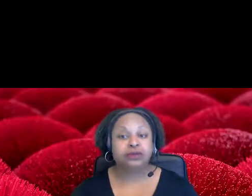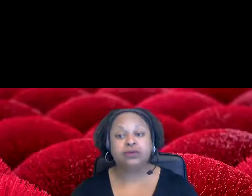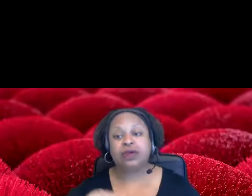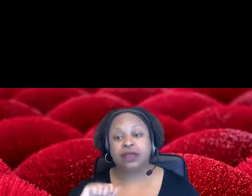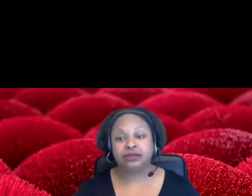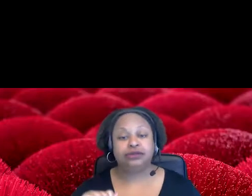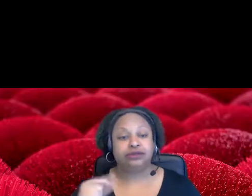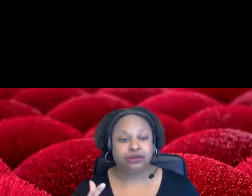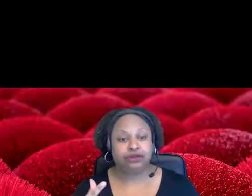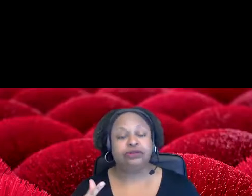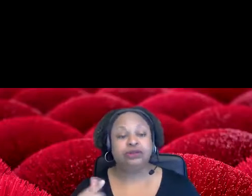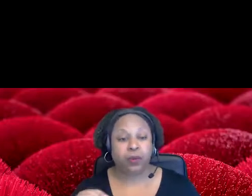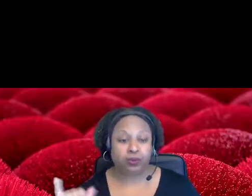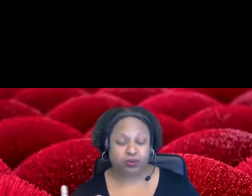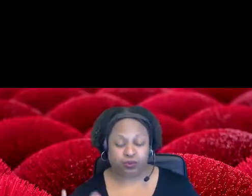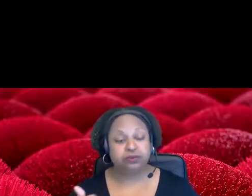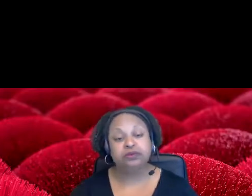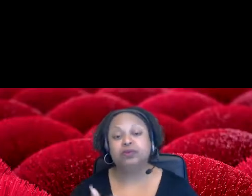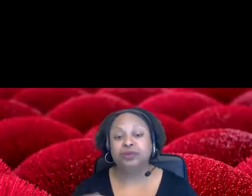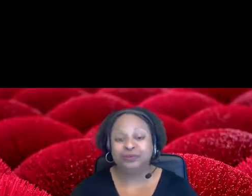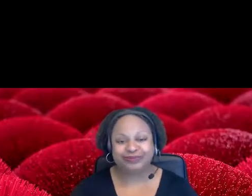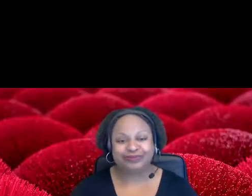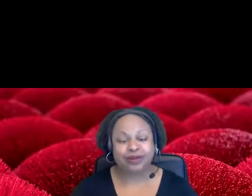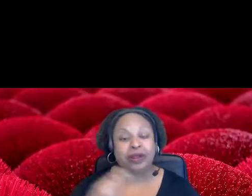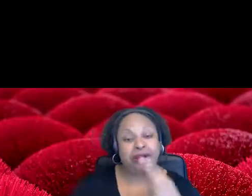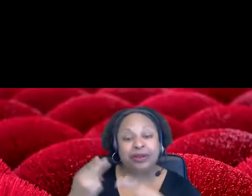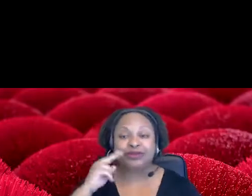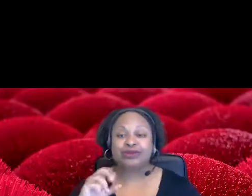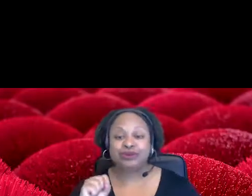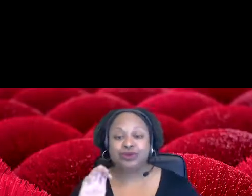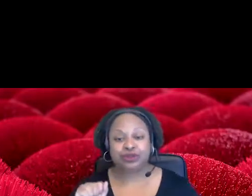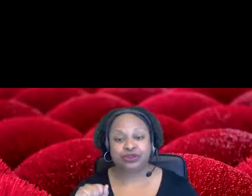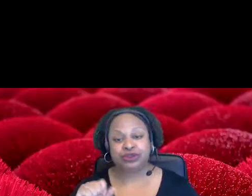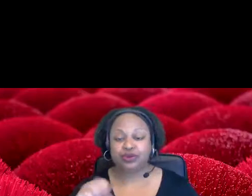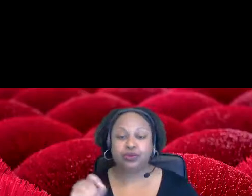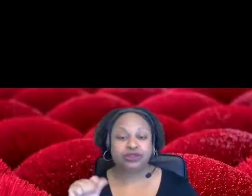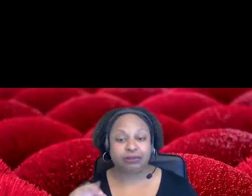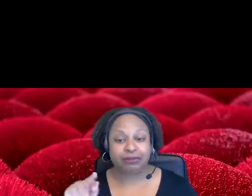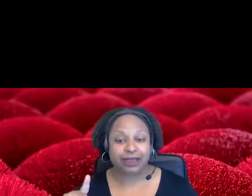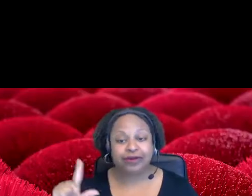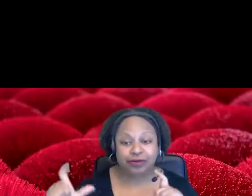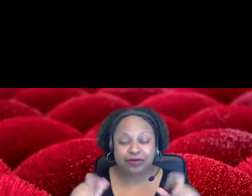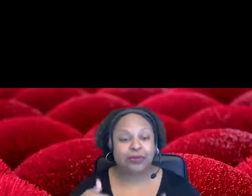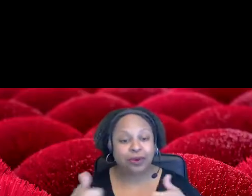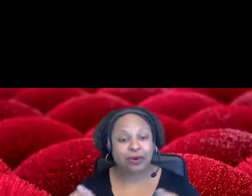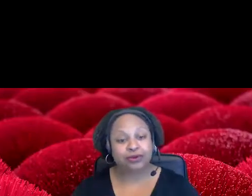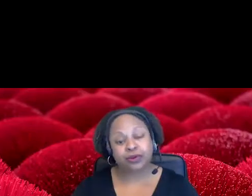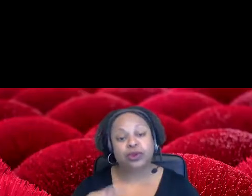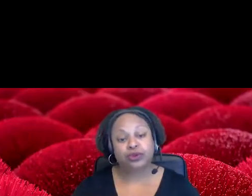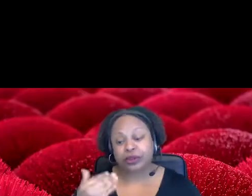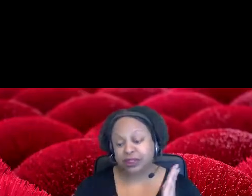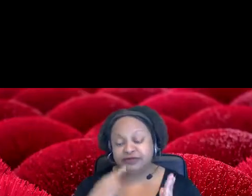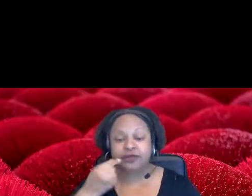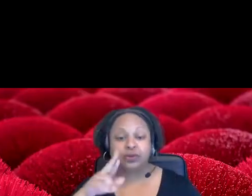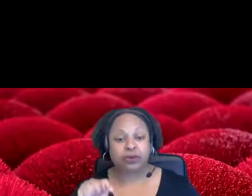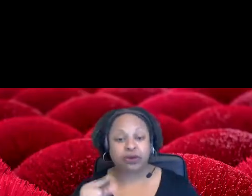nominated for the Scotiabank Photography Award and has been shortlisted for the Robert Gardner Fellowship in Photography of